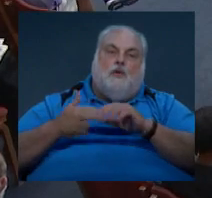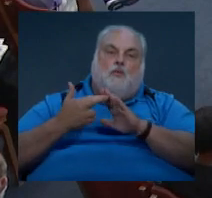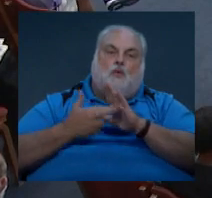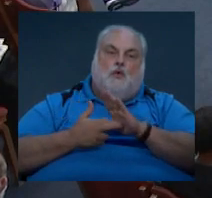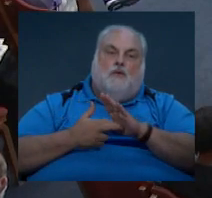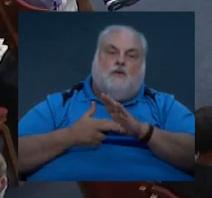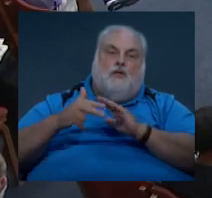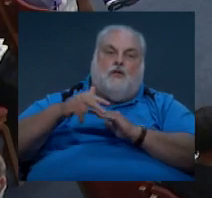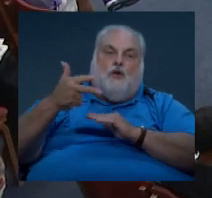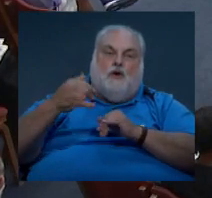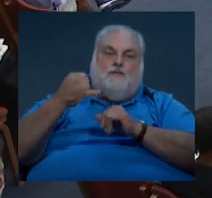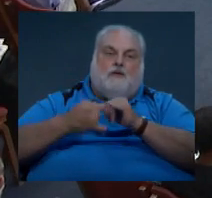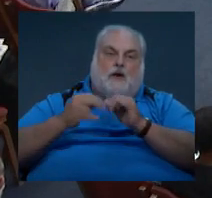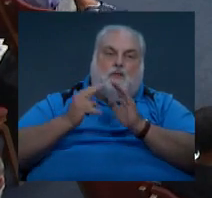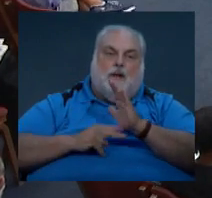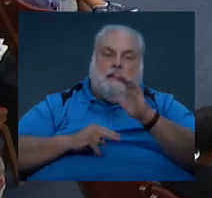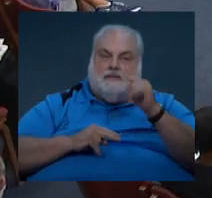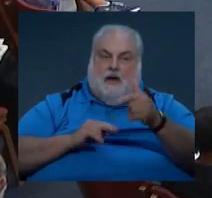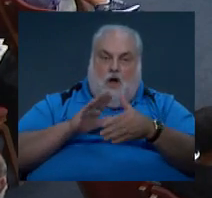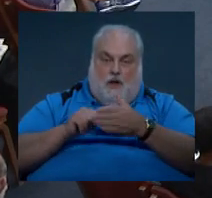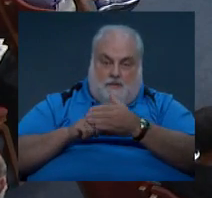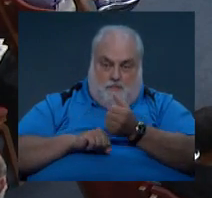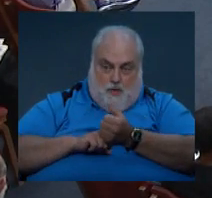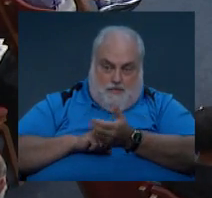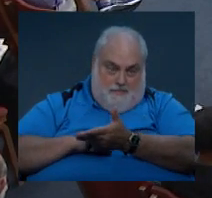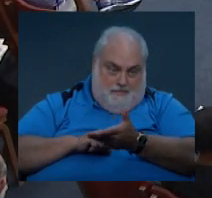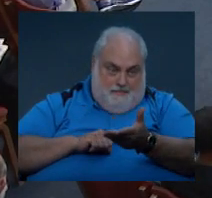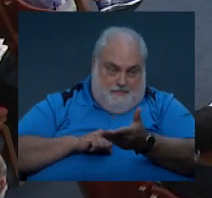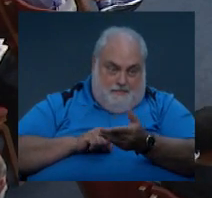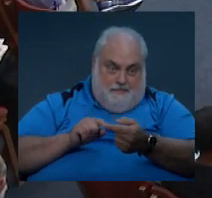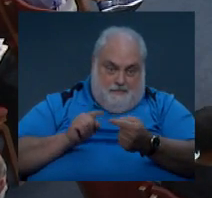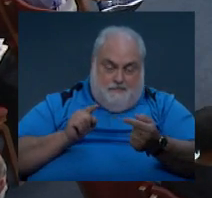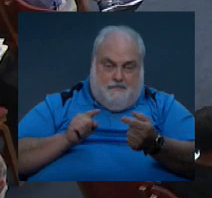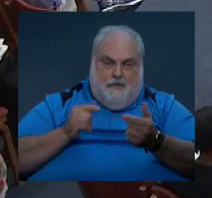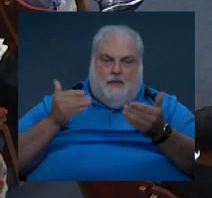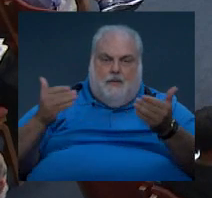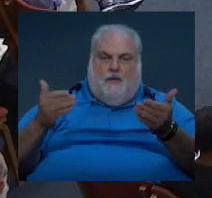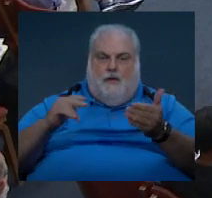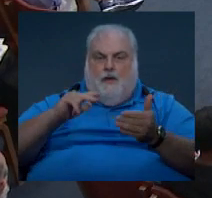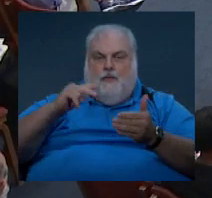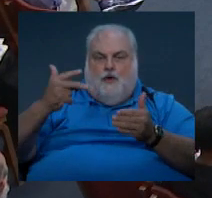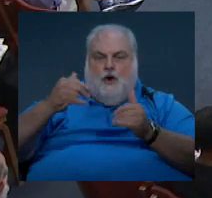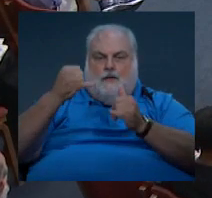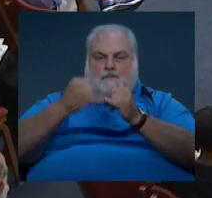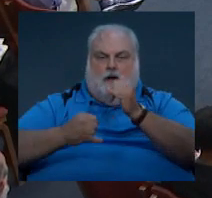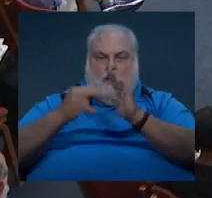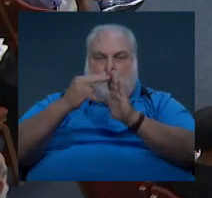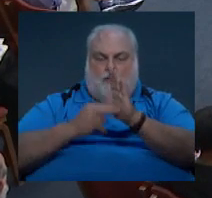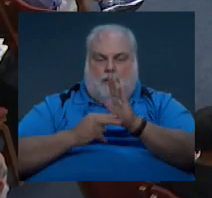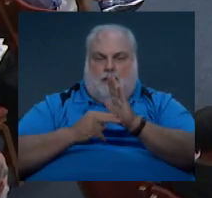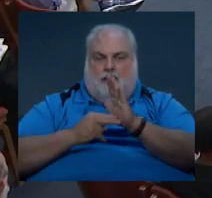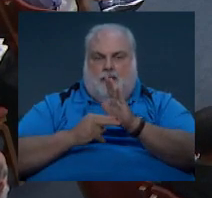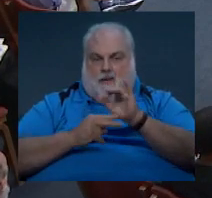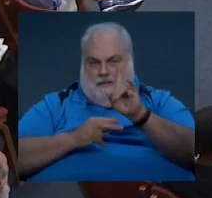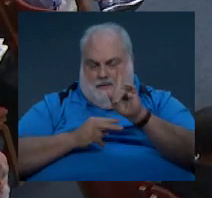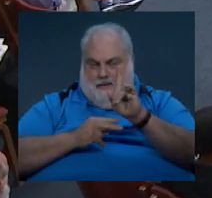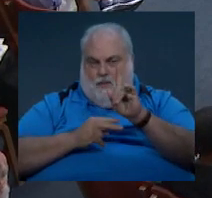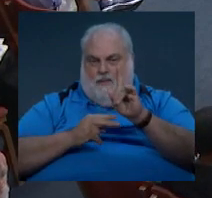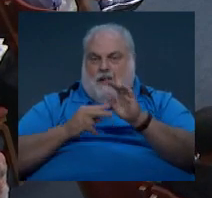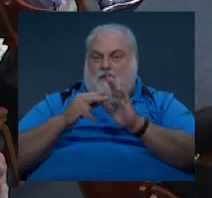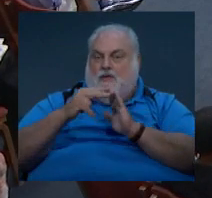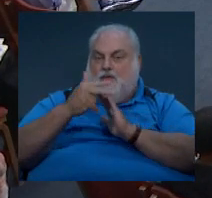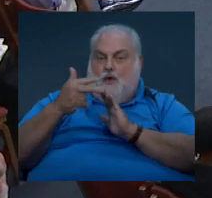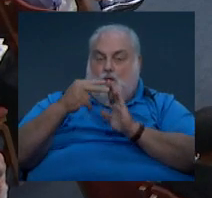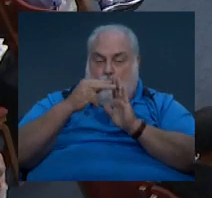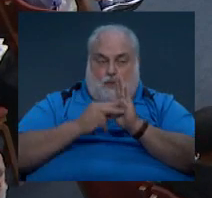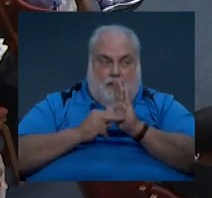There's a motion second to move to third and final reading. All those in favor, please say aye. All those opposed, please say nay. Motion passes. Third and final reading. Now that we've had 3